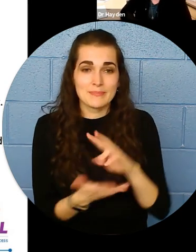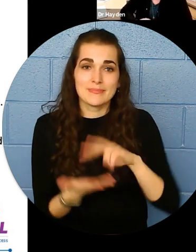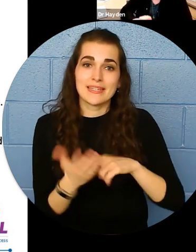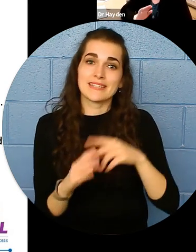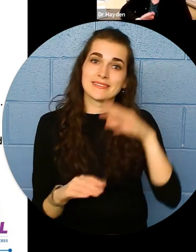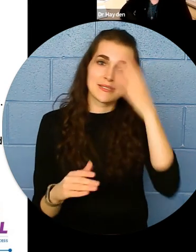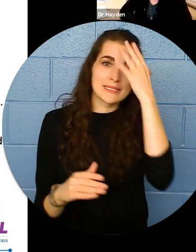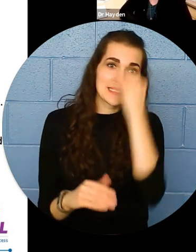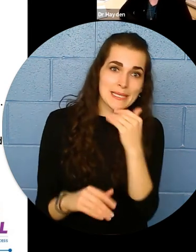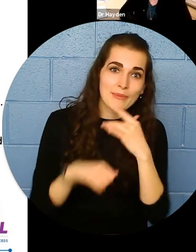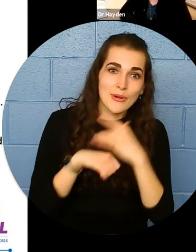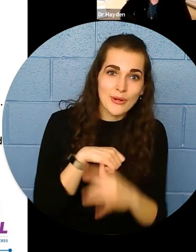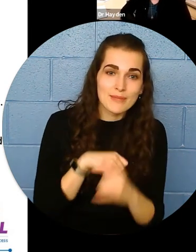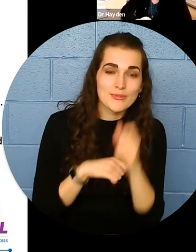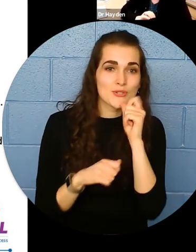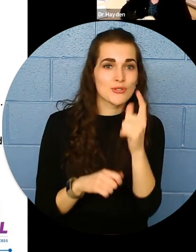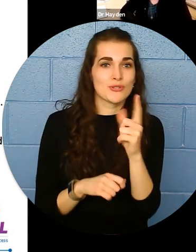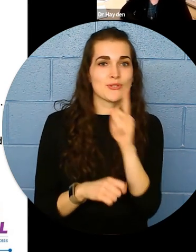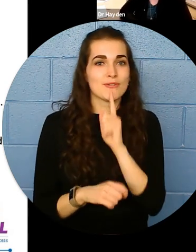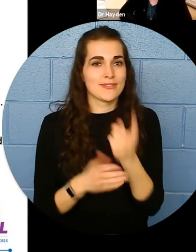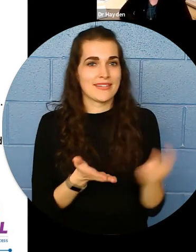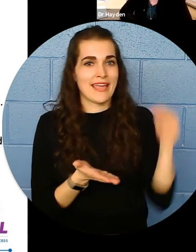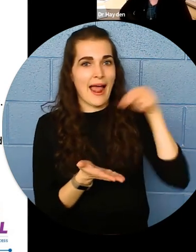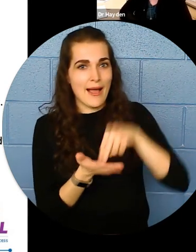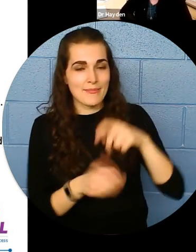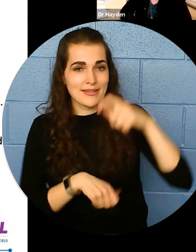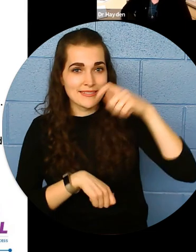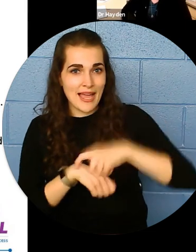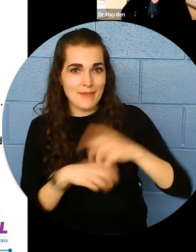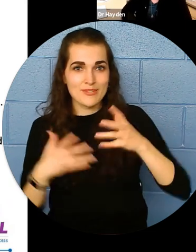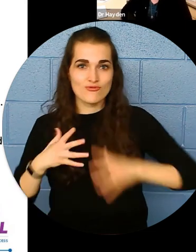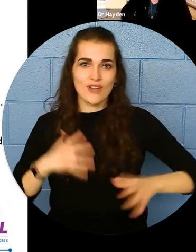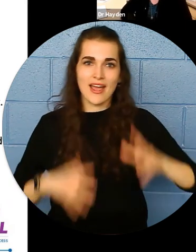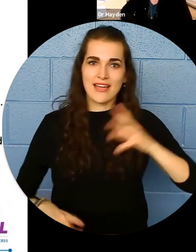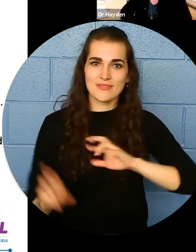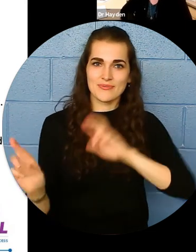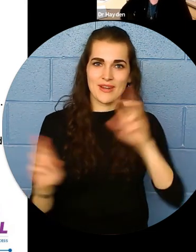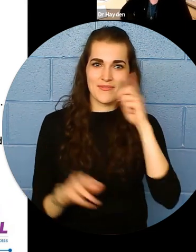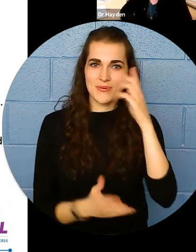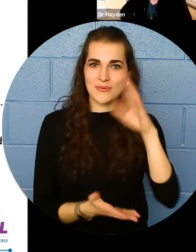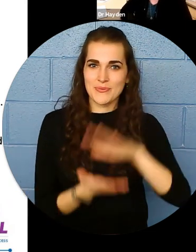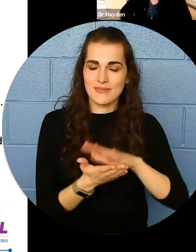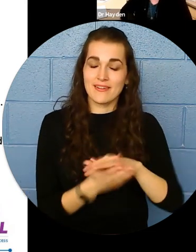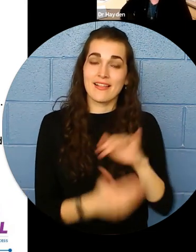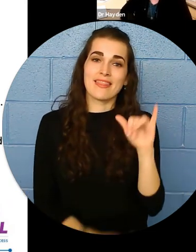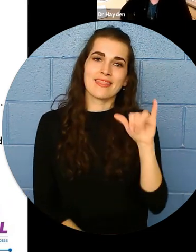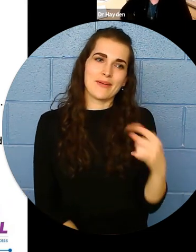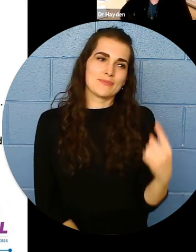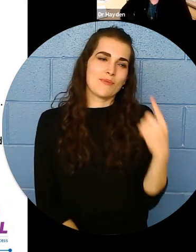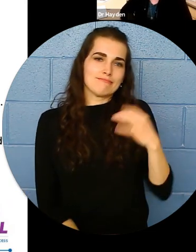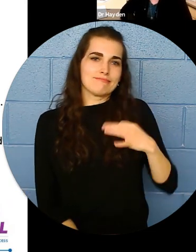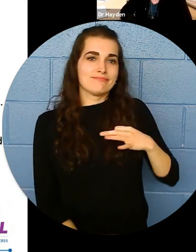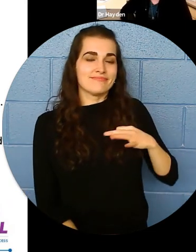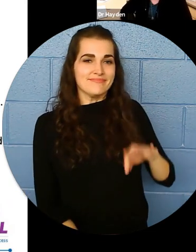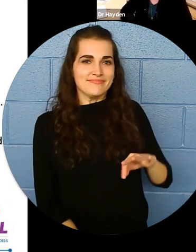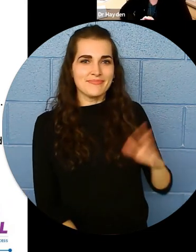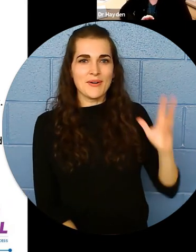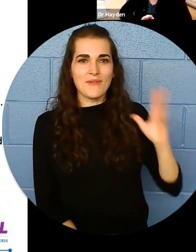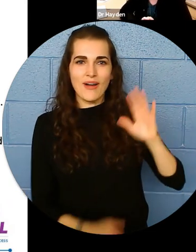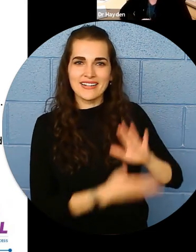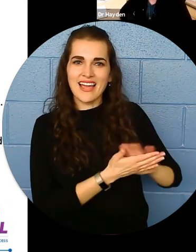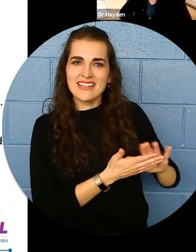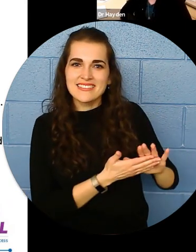bed early, making sure we're waking up on time and getting dressed for school. That was, again, one of the things that was kind of